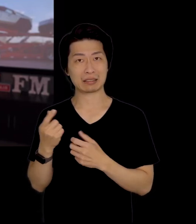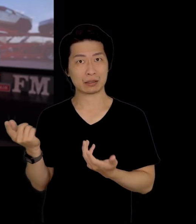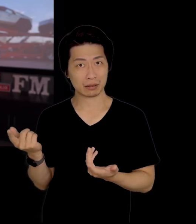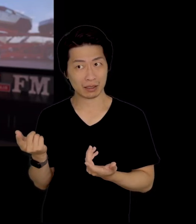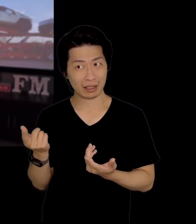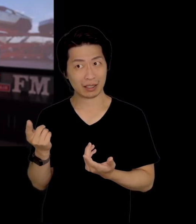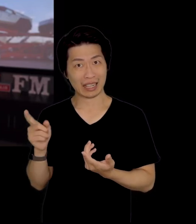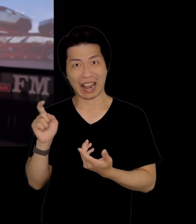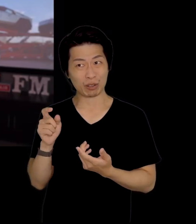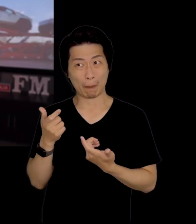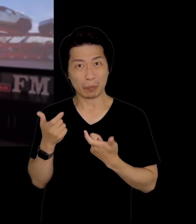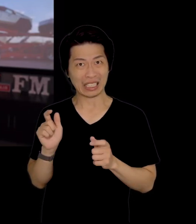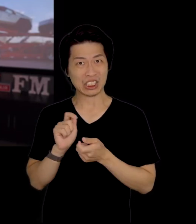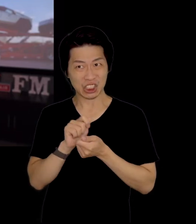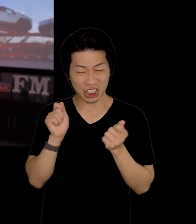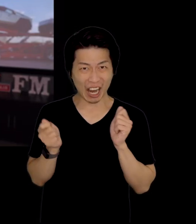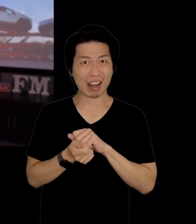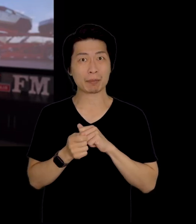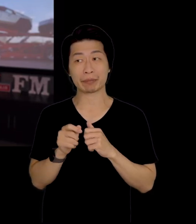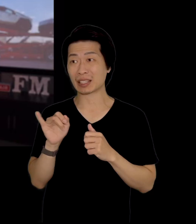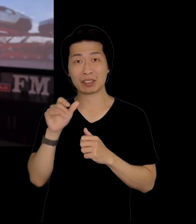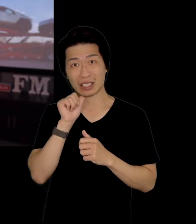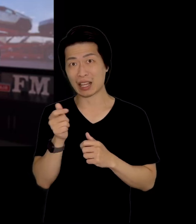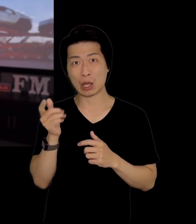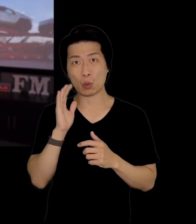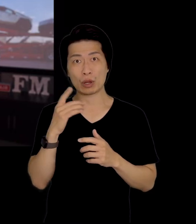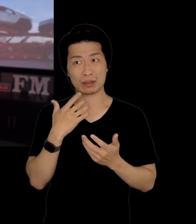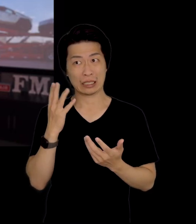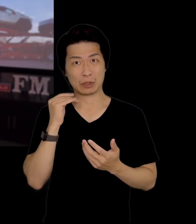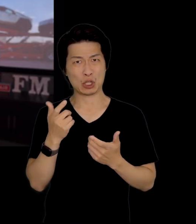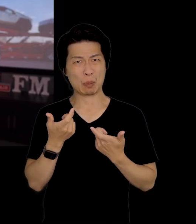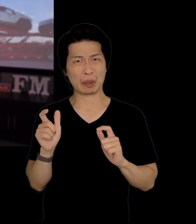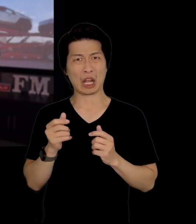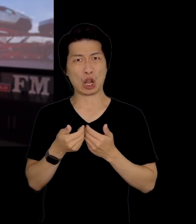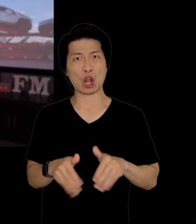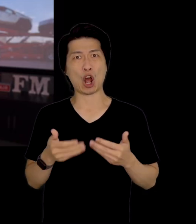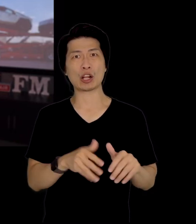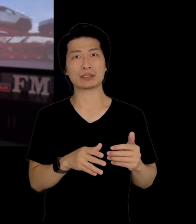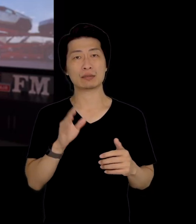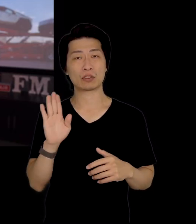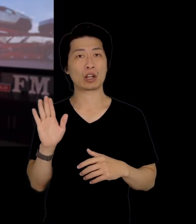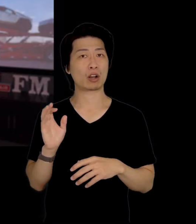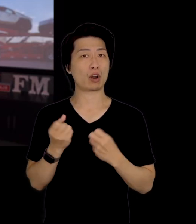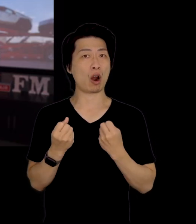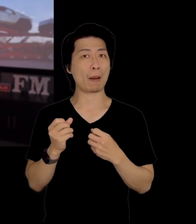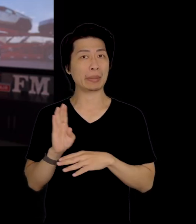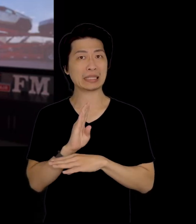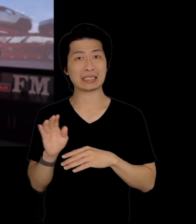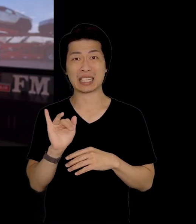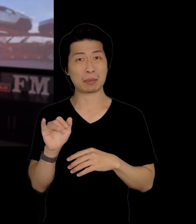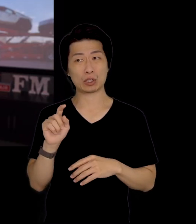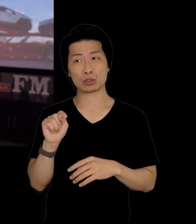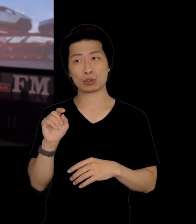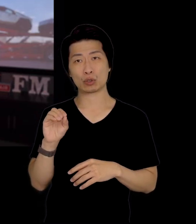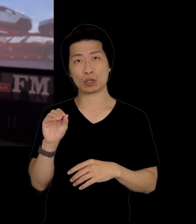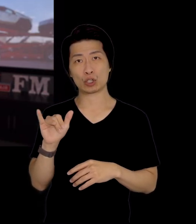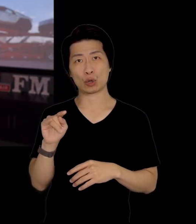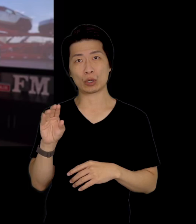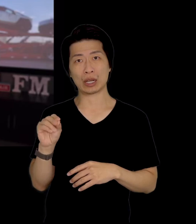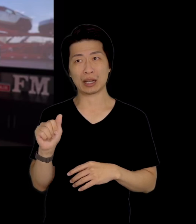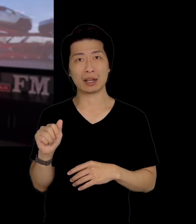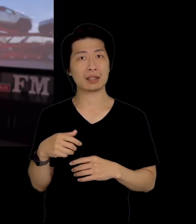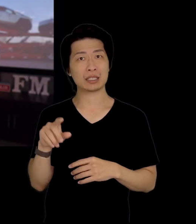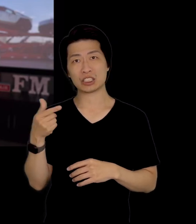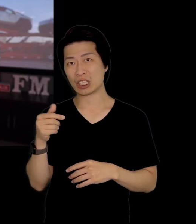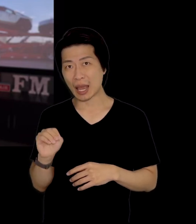something drastic happens and they're able to enter the top 10, that they're going to experience some huge losses when it comes to their car business.